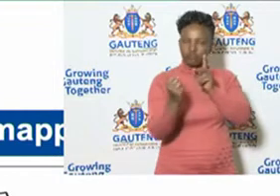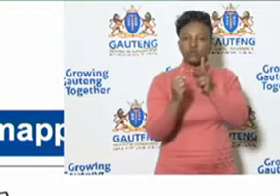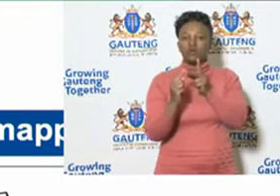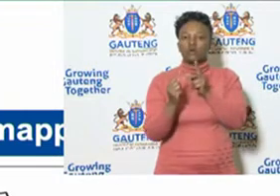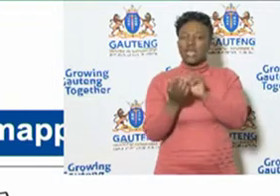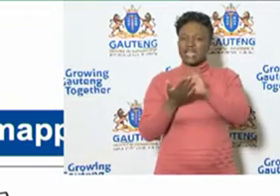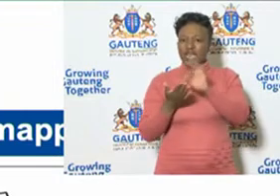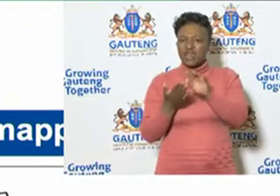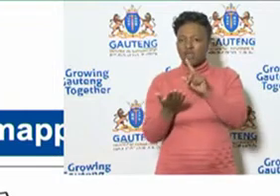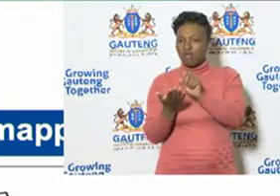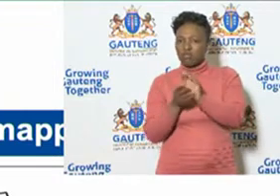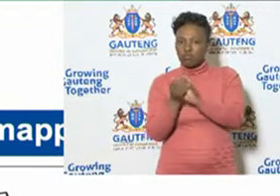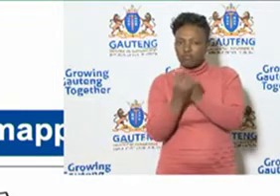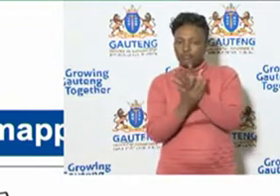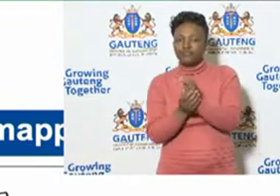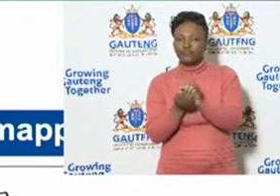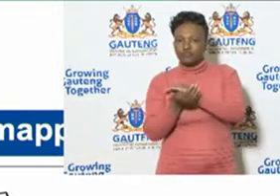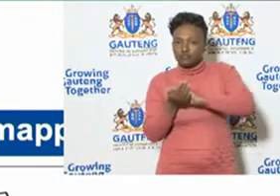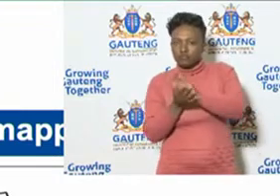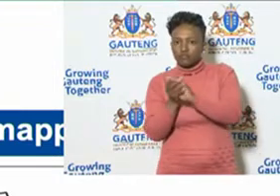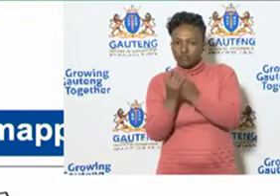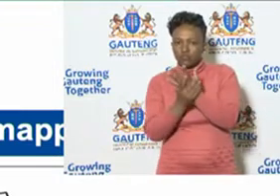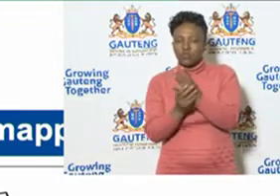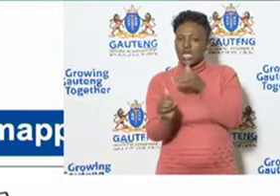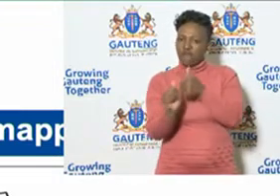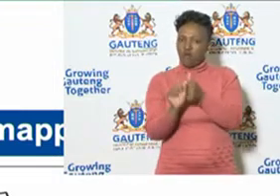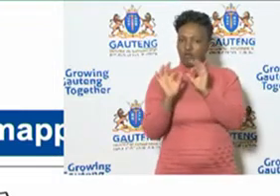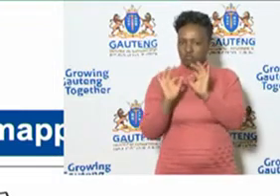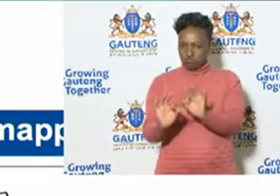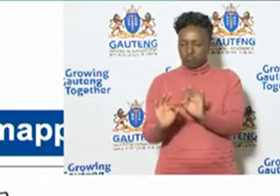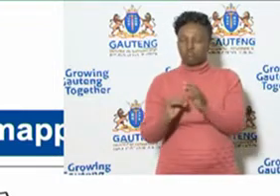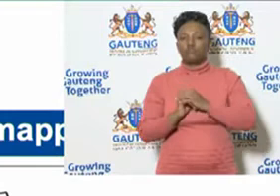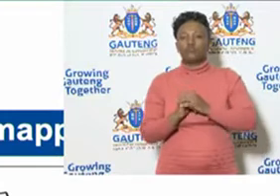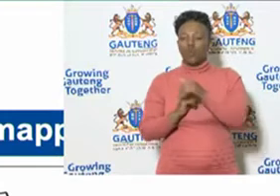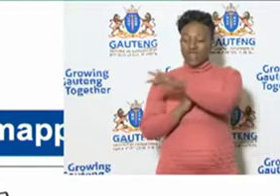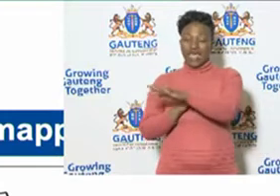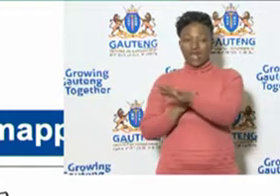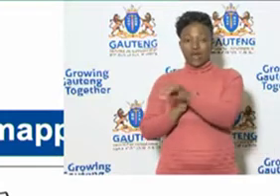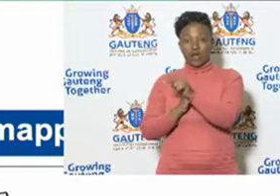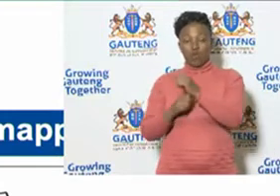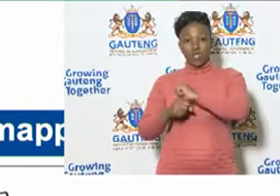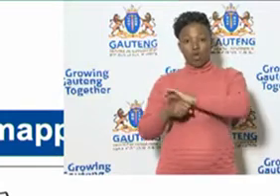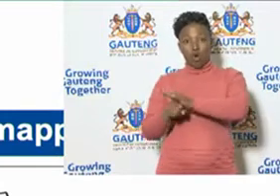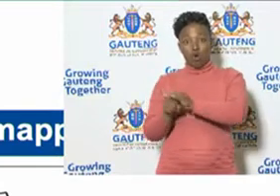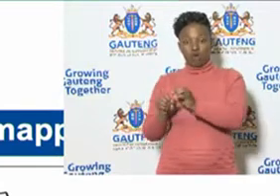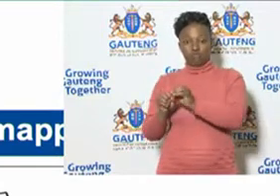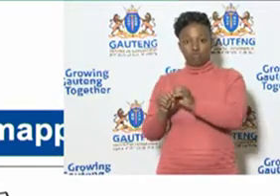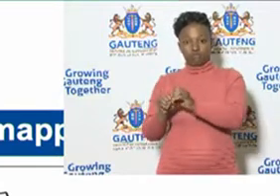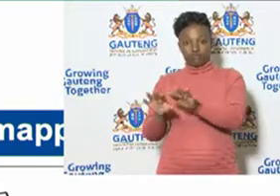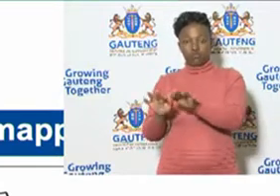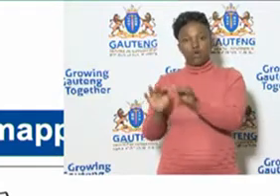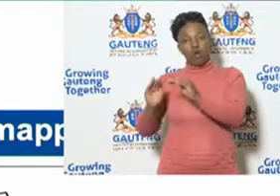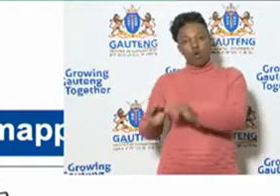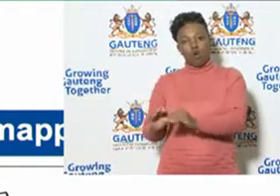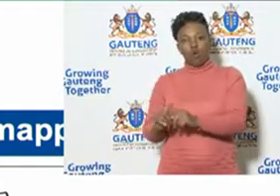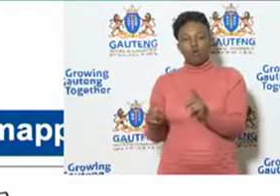are implemented, and all the health protocols are implemented in those areas. We map them. It's not